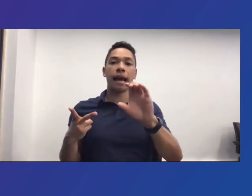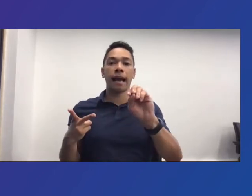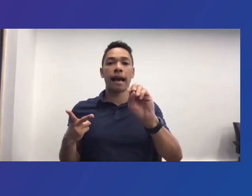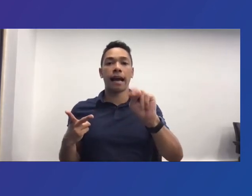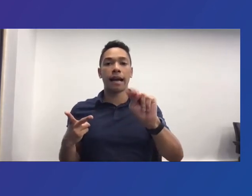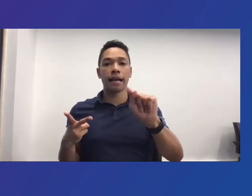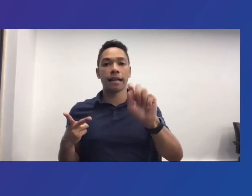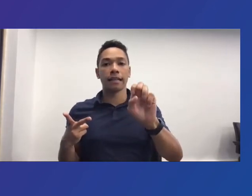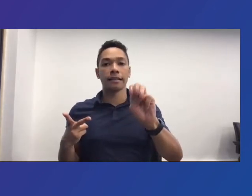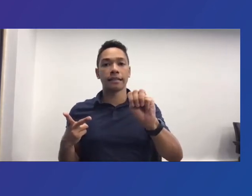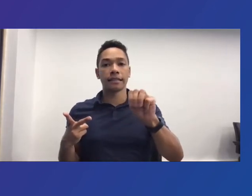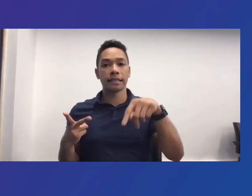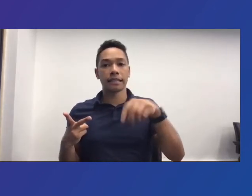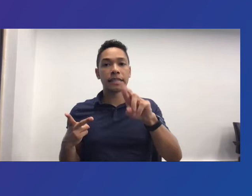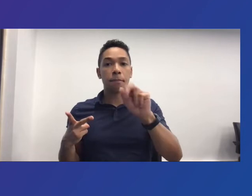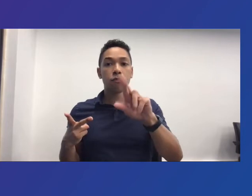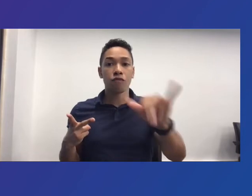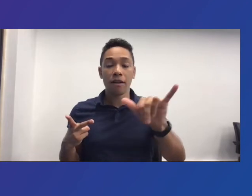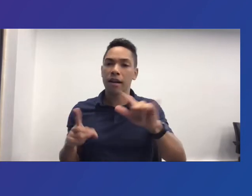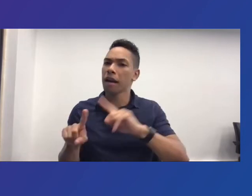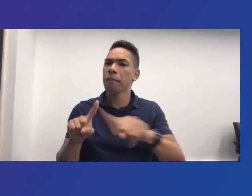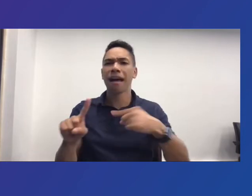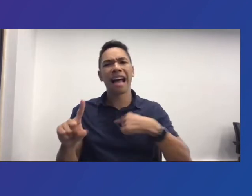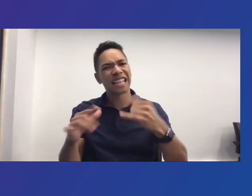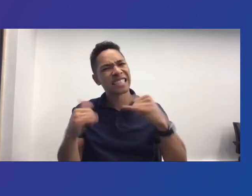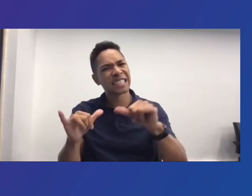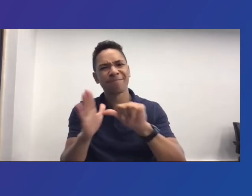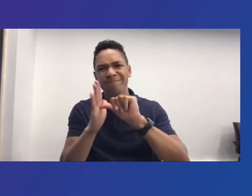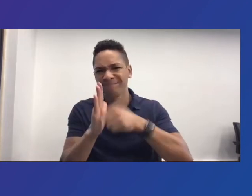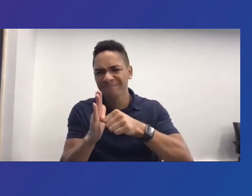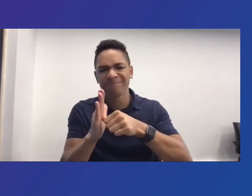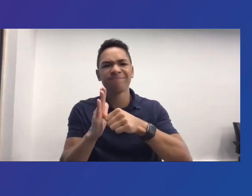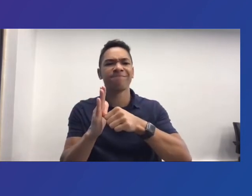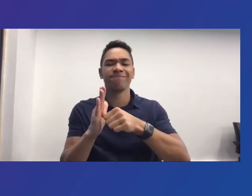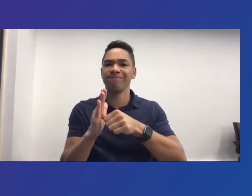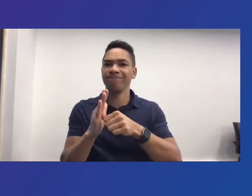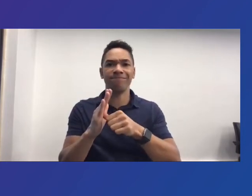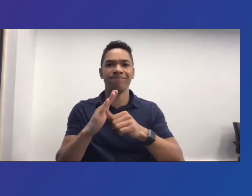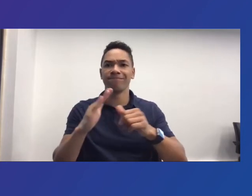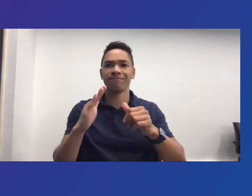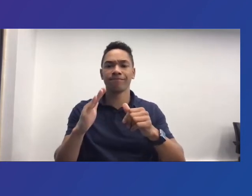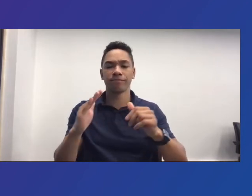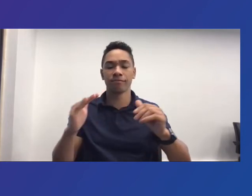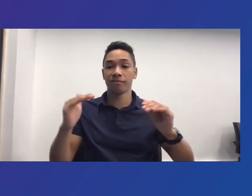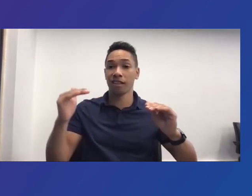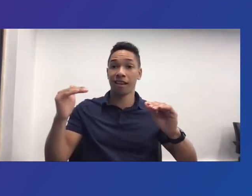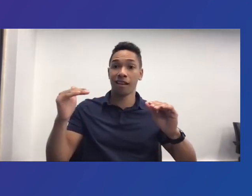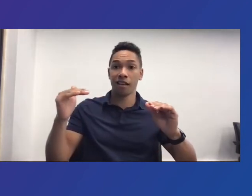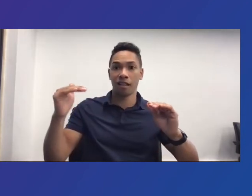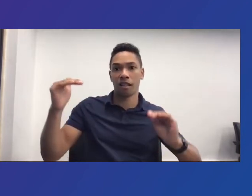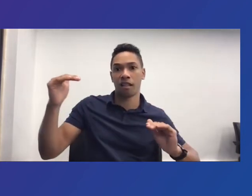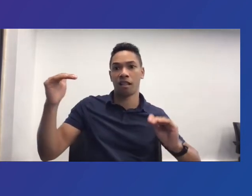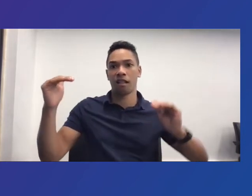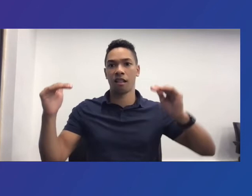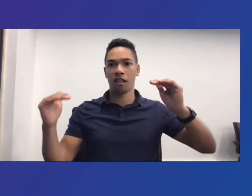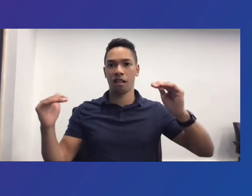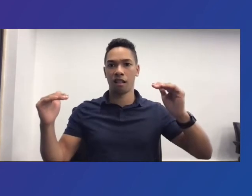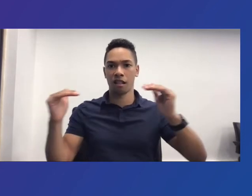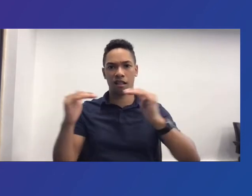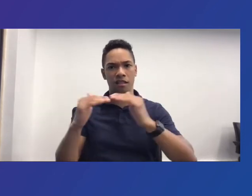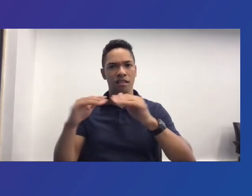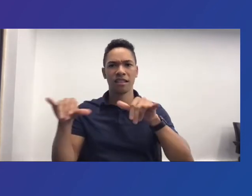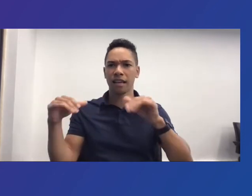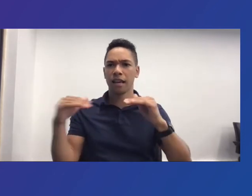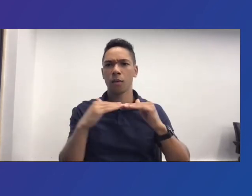forms too, but I want to make it clear to people that those serve just as much deep analysis and study as Eurocentric forms.